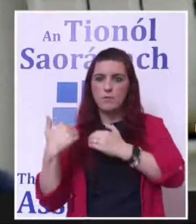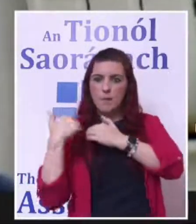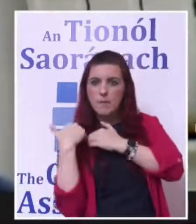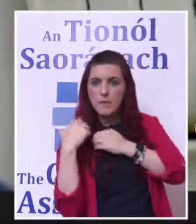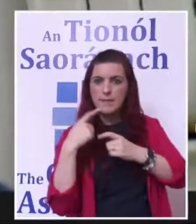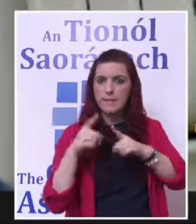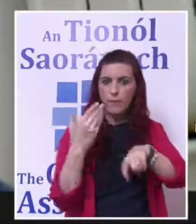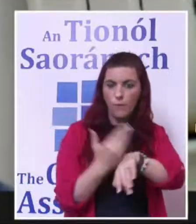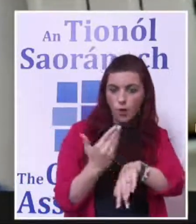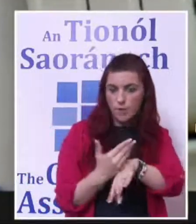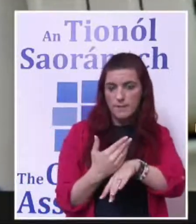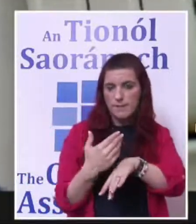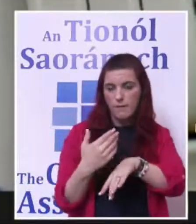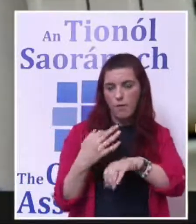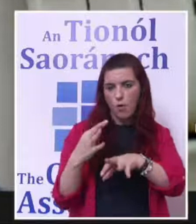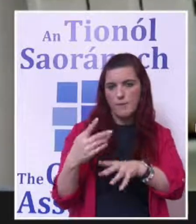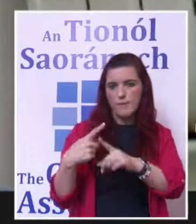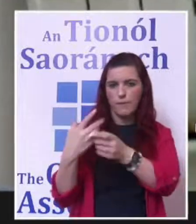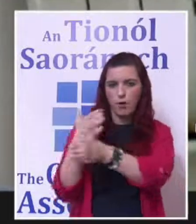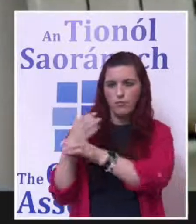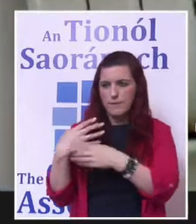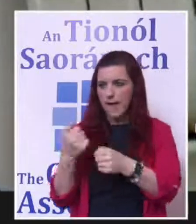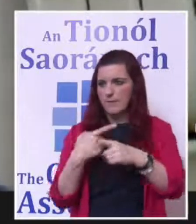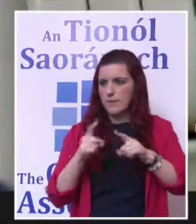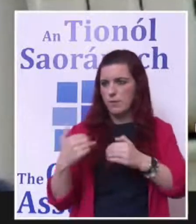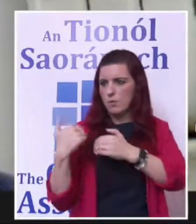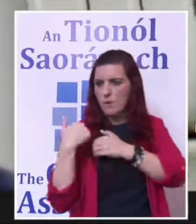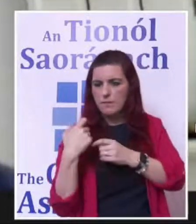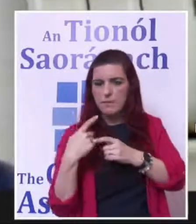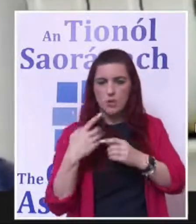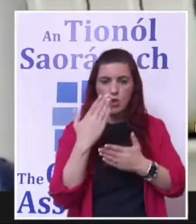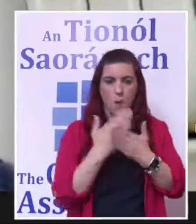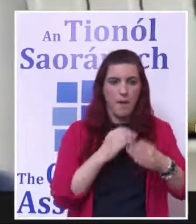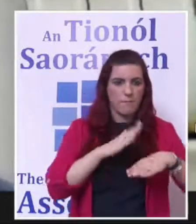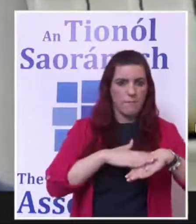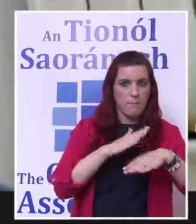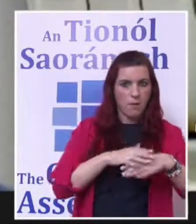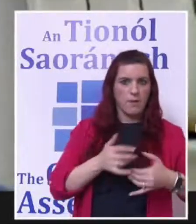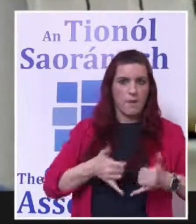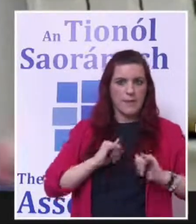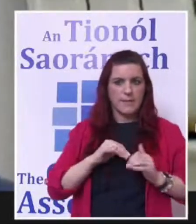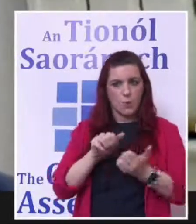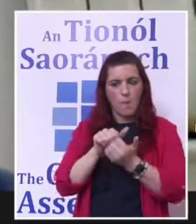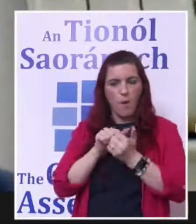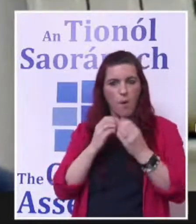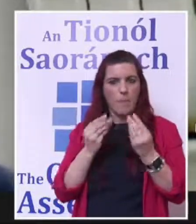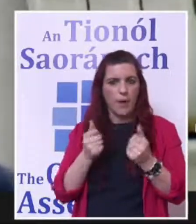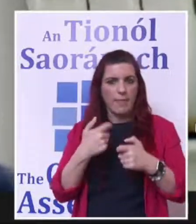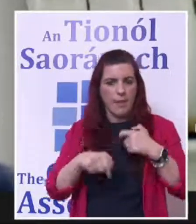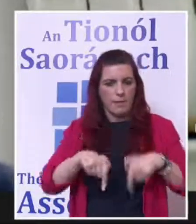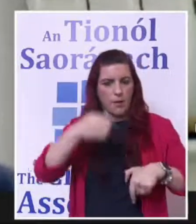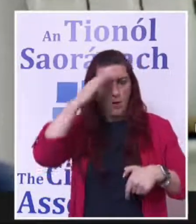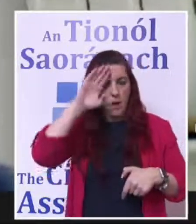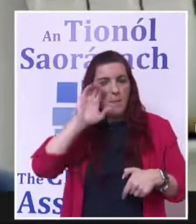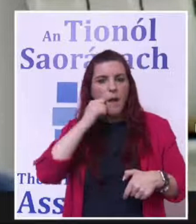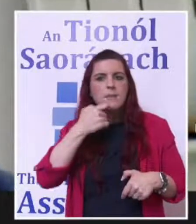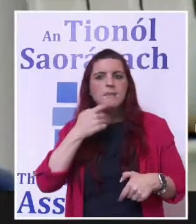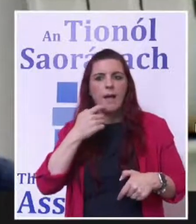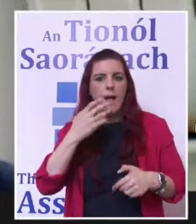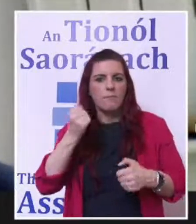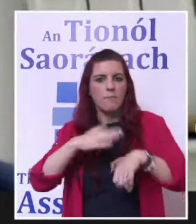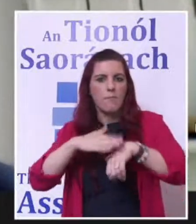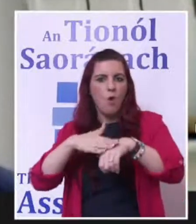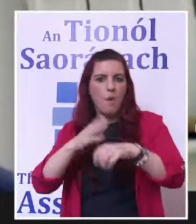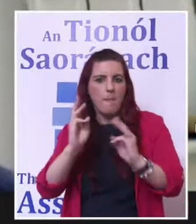functions, they have, in volume terms, a greater capacity to borrow money. But at least in more recent years, in terms of